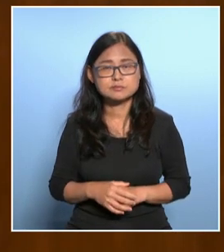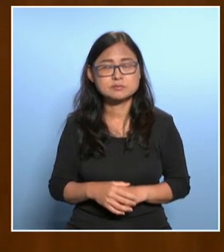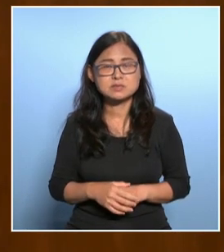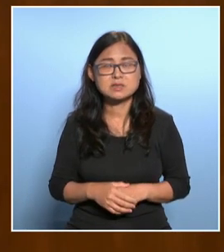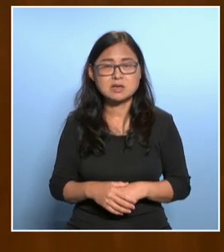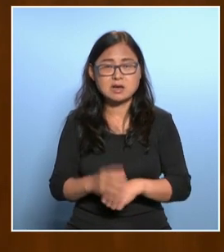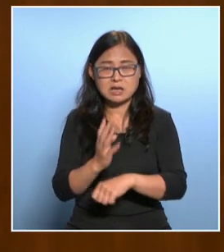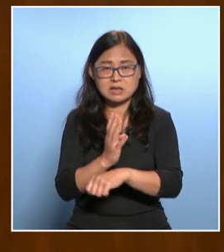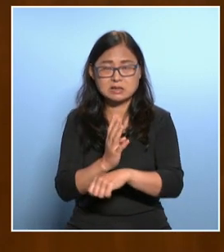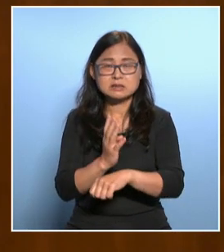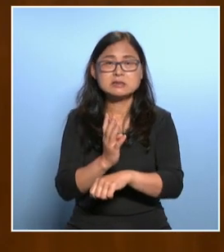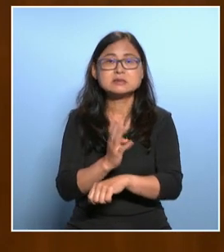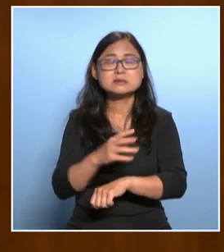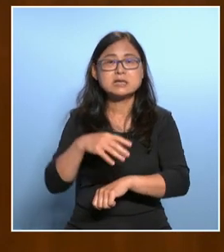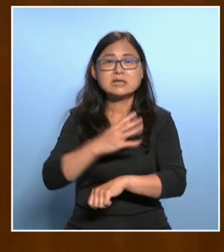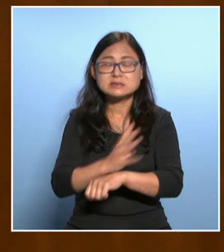left.